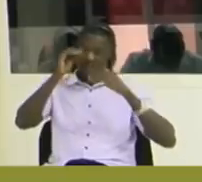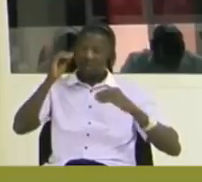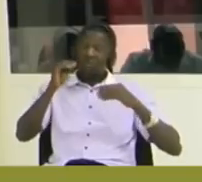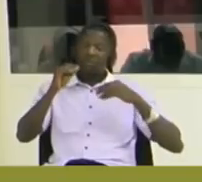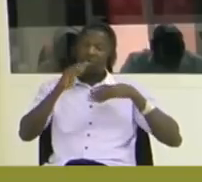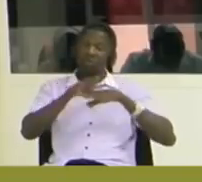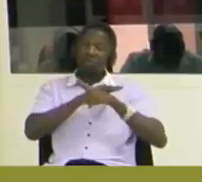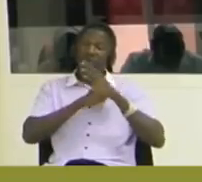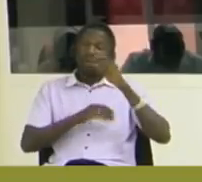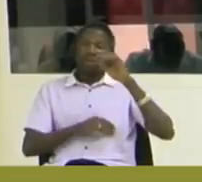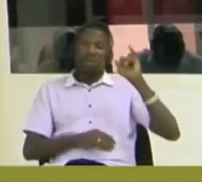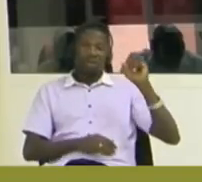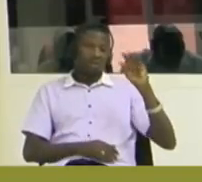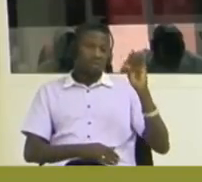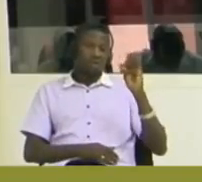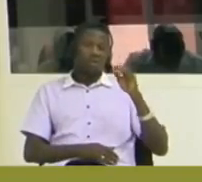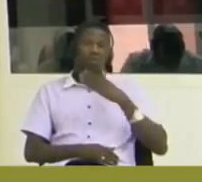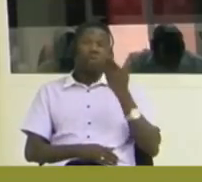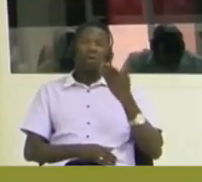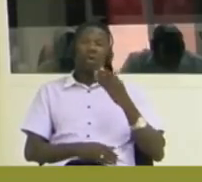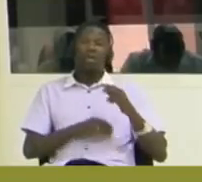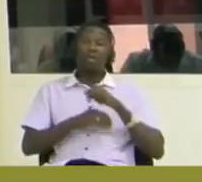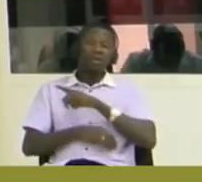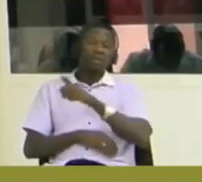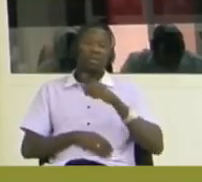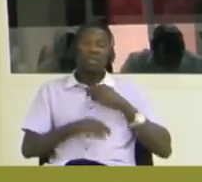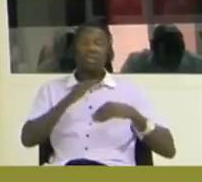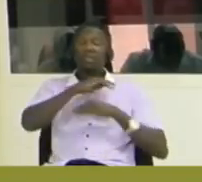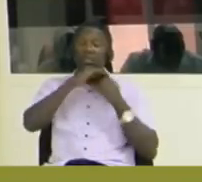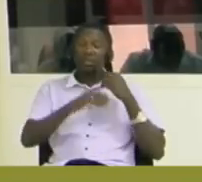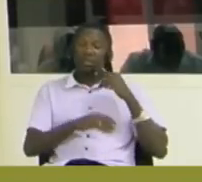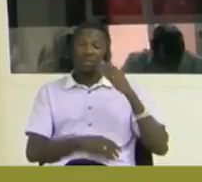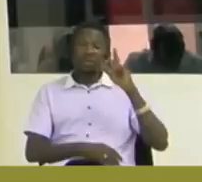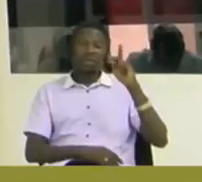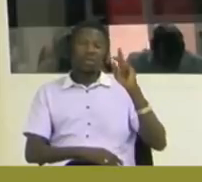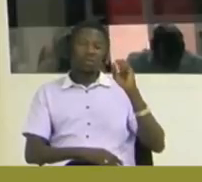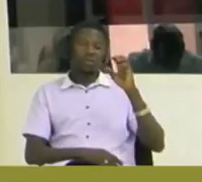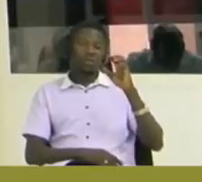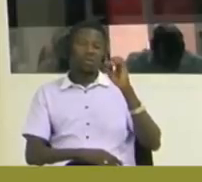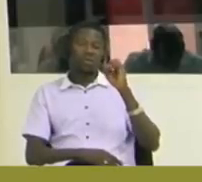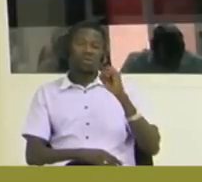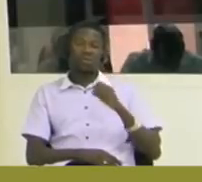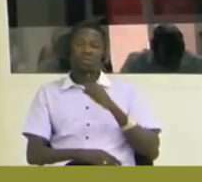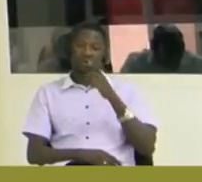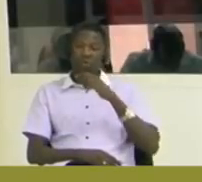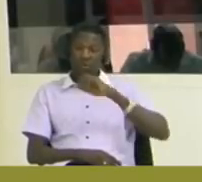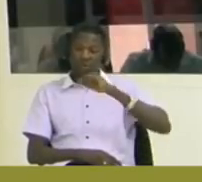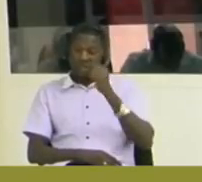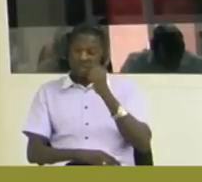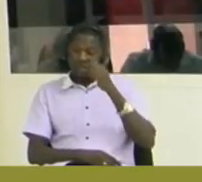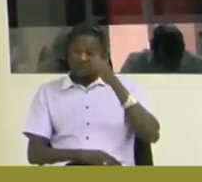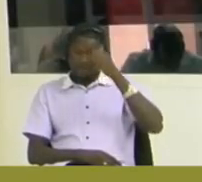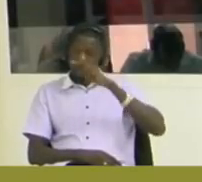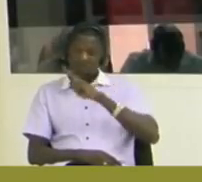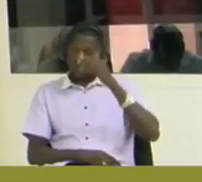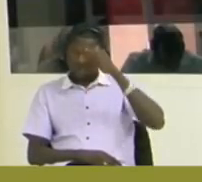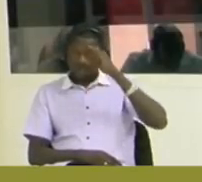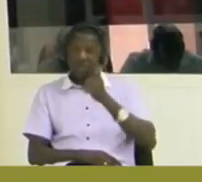where the assassination was carried out. You still deny that? Yes, sir, I do.